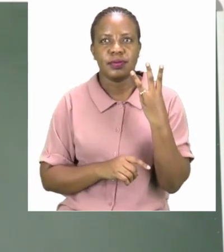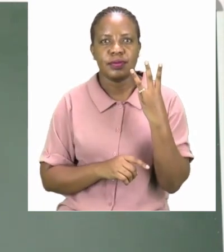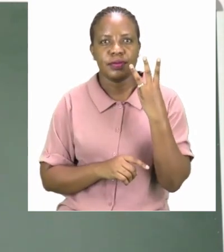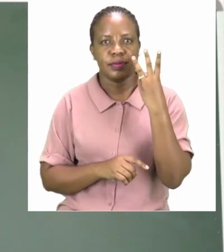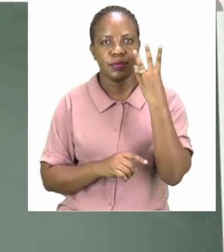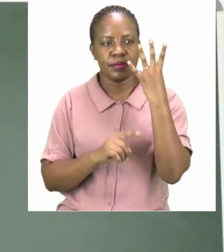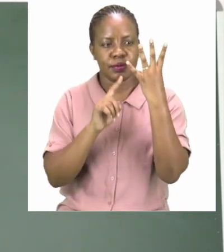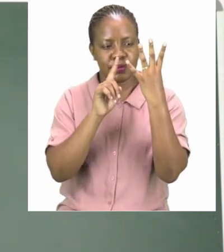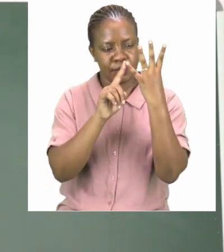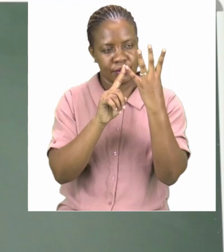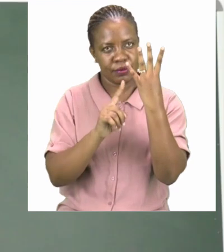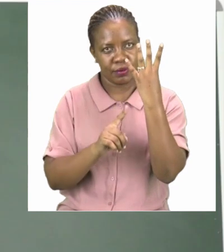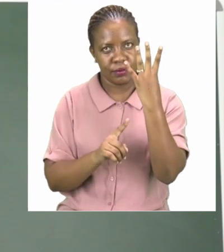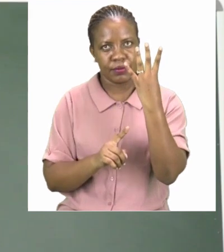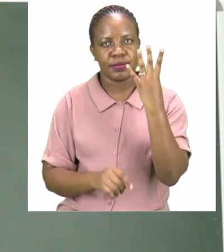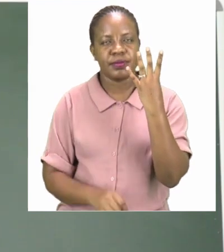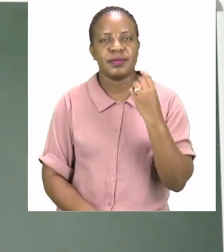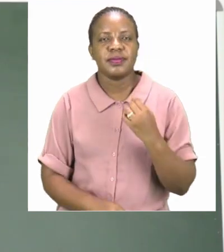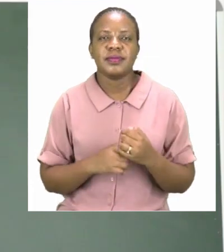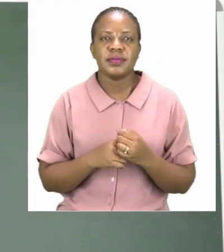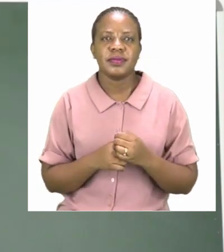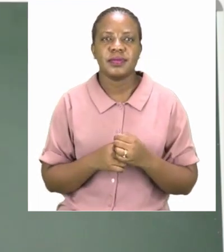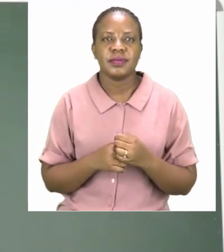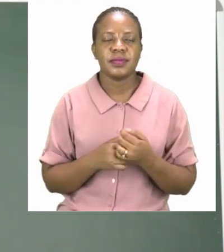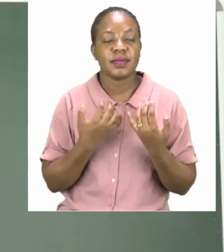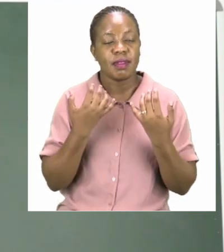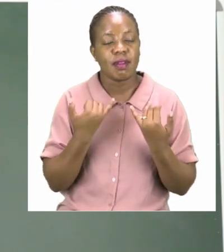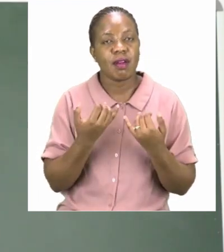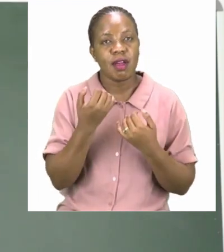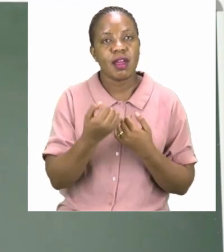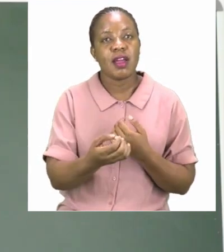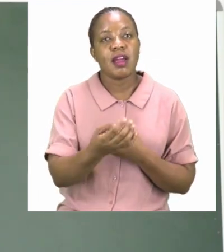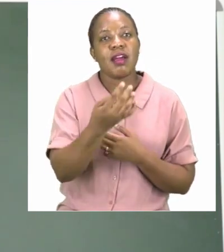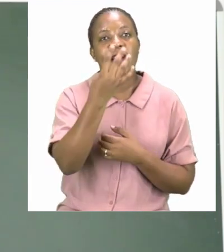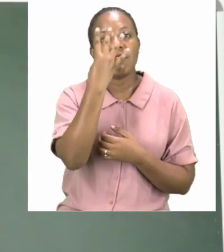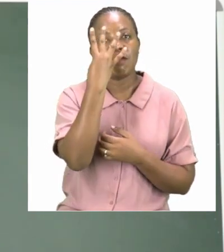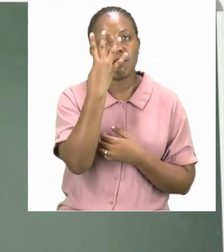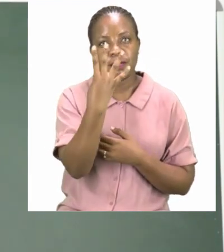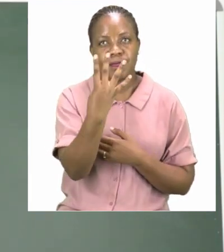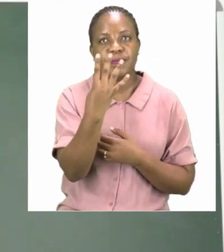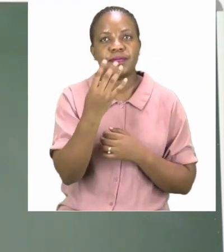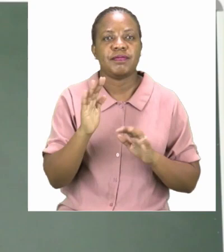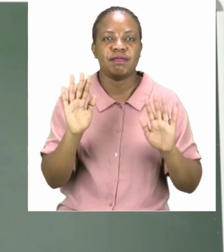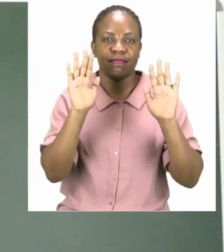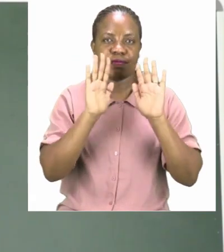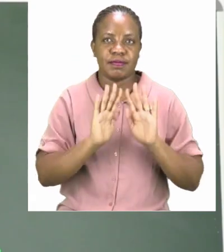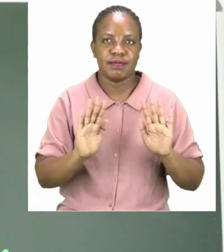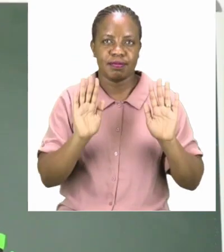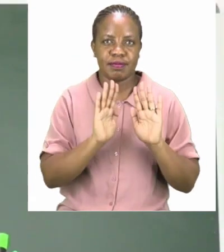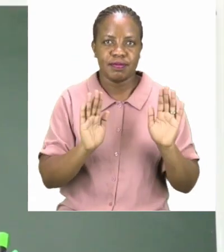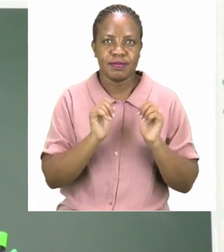and four. So I have four colors. They are